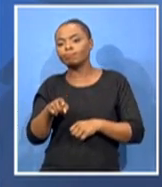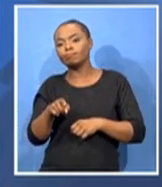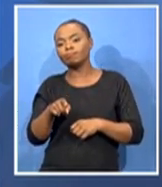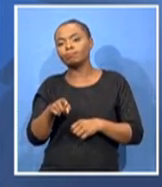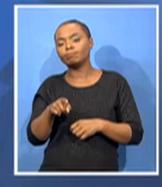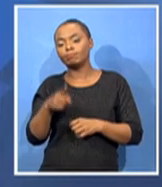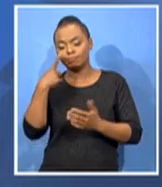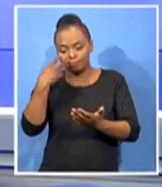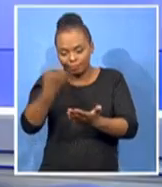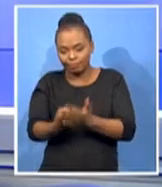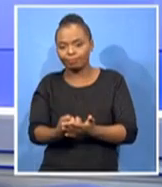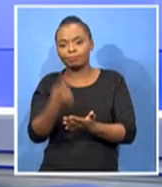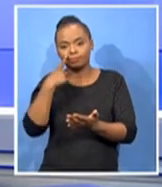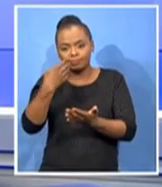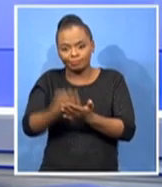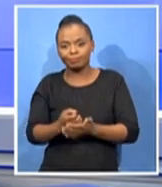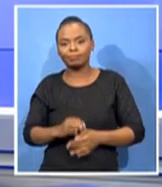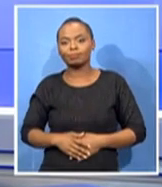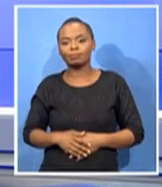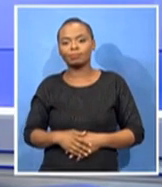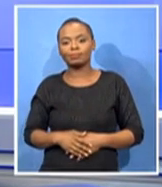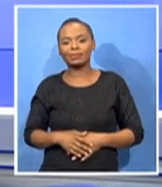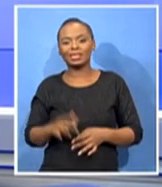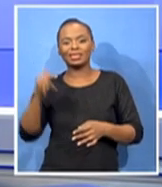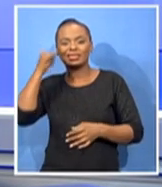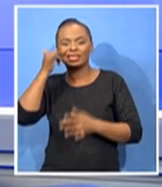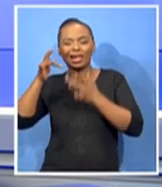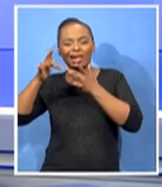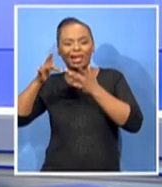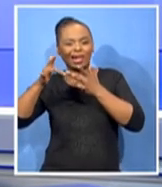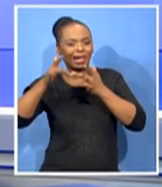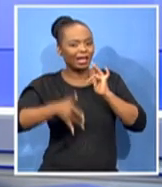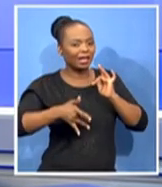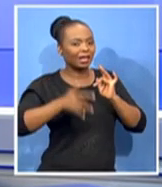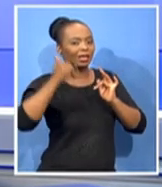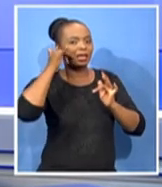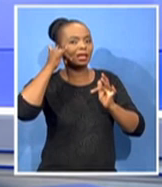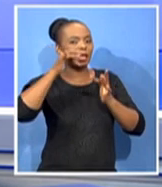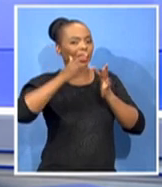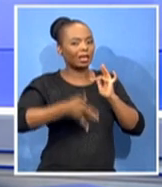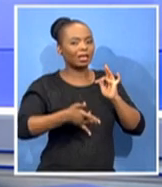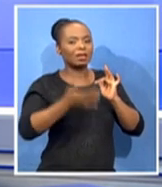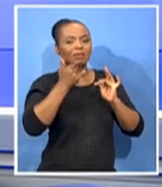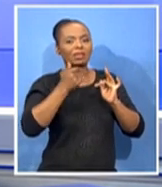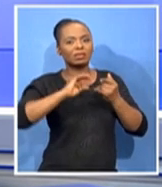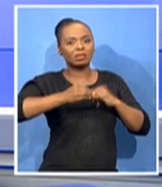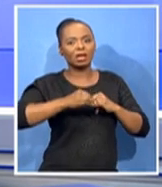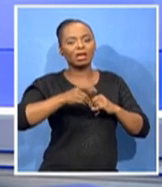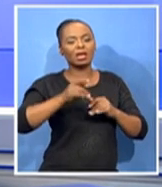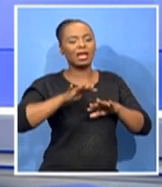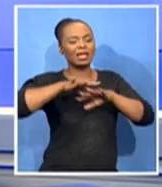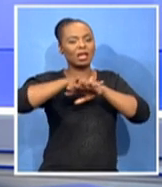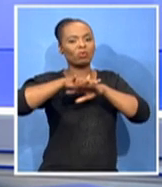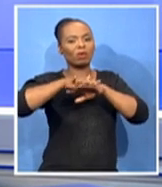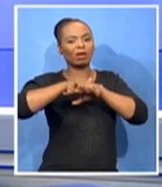we're struggling to hear you there. I don't know if you can just possibly try to move around. The network there isn't strong. So you were saying in terms of the